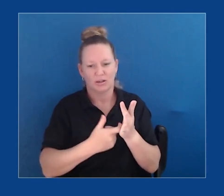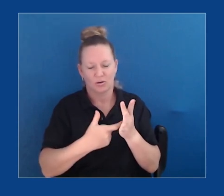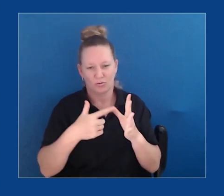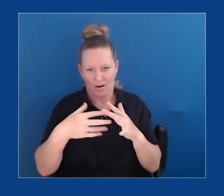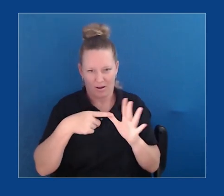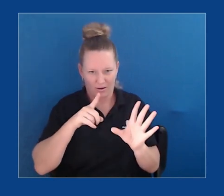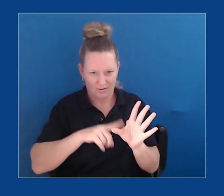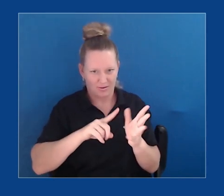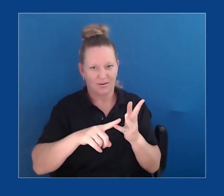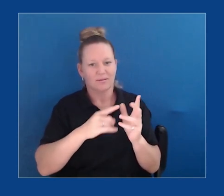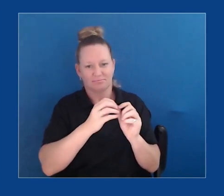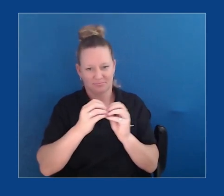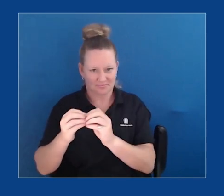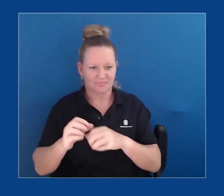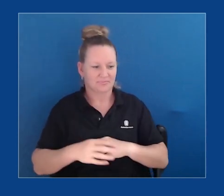and